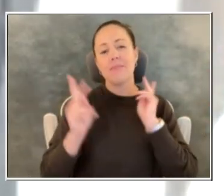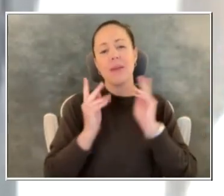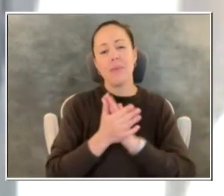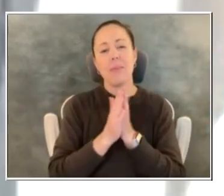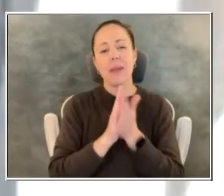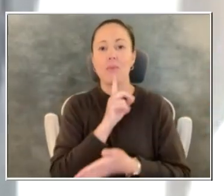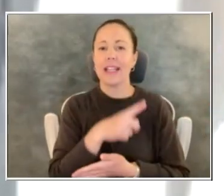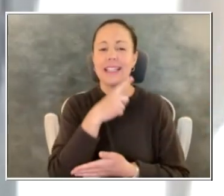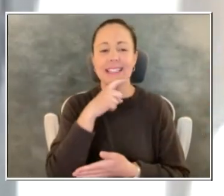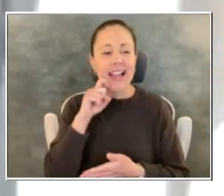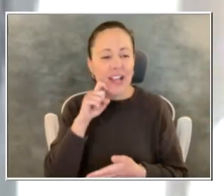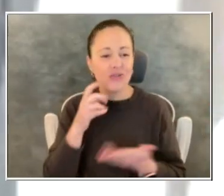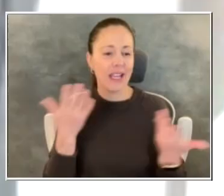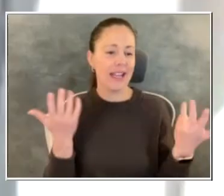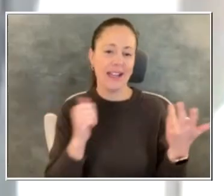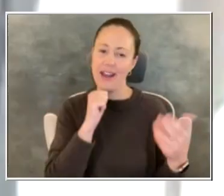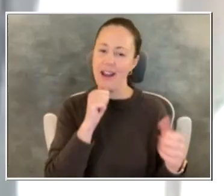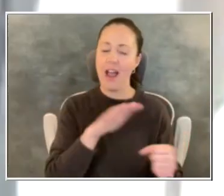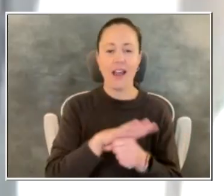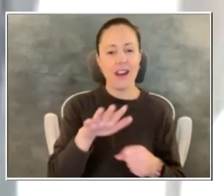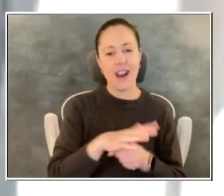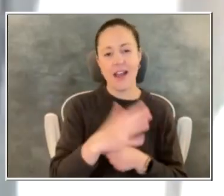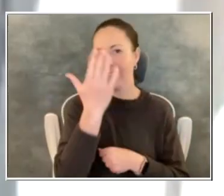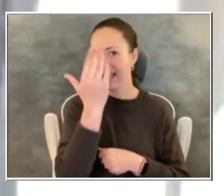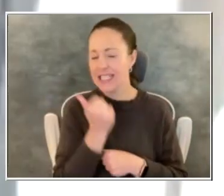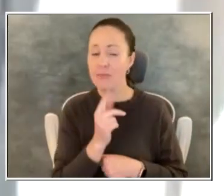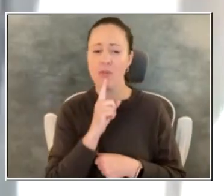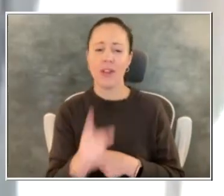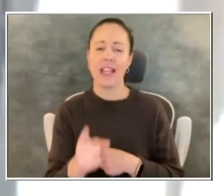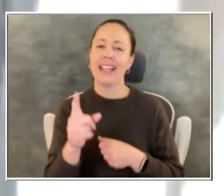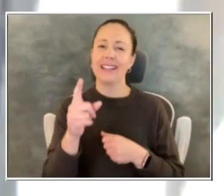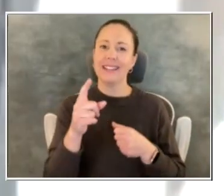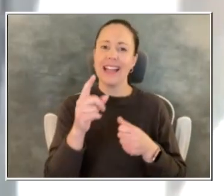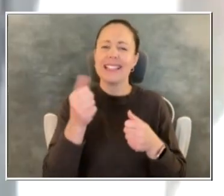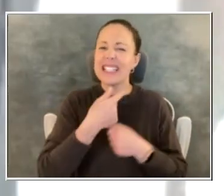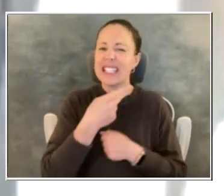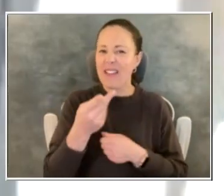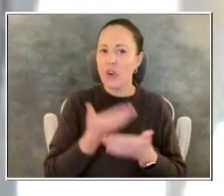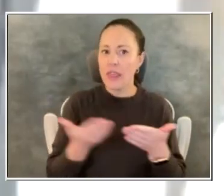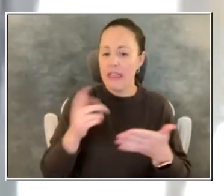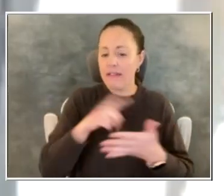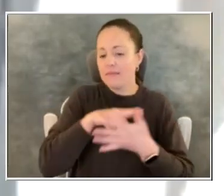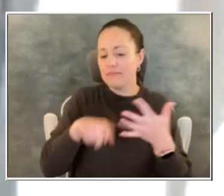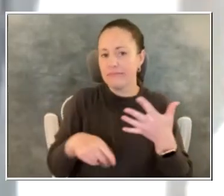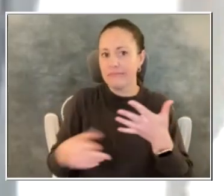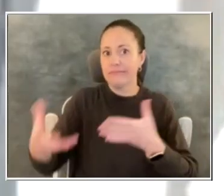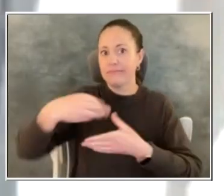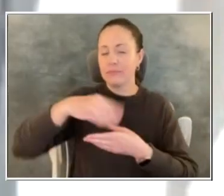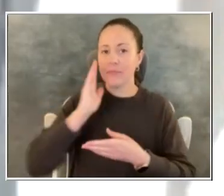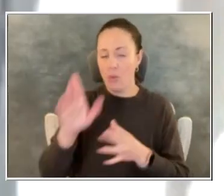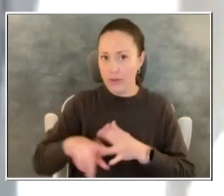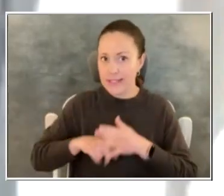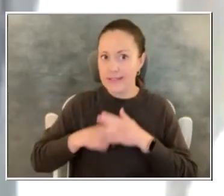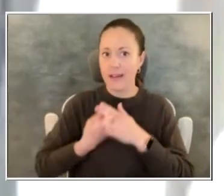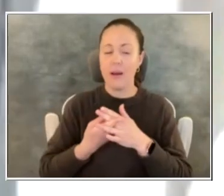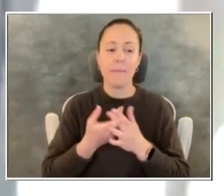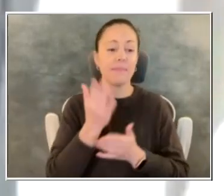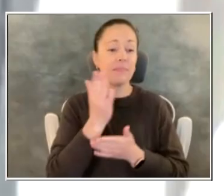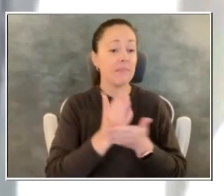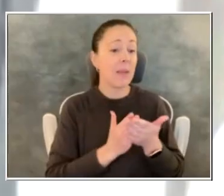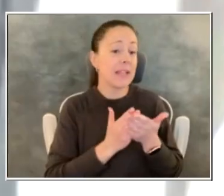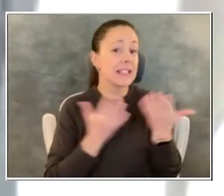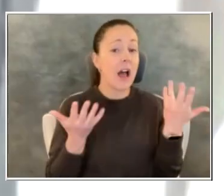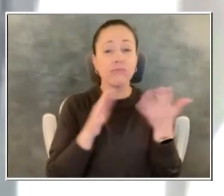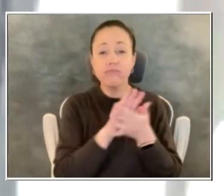to less sleep. I mean, usually it's a combination of things that really set it off. You may have some subtle symptoms or very transient symptoms.